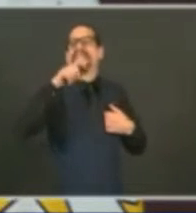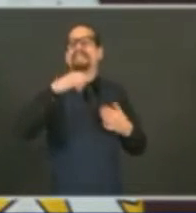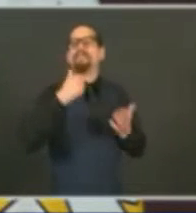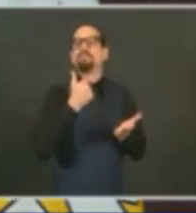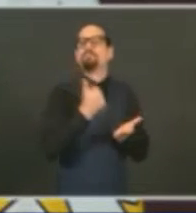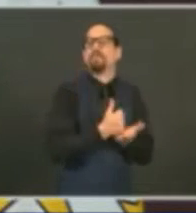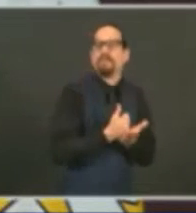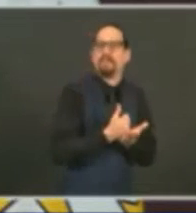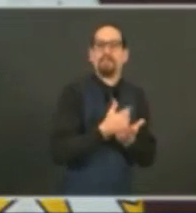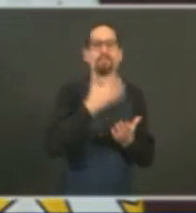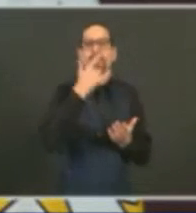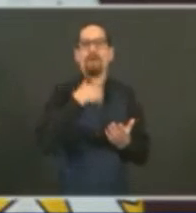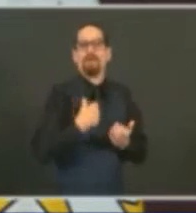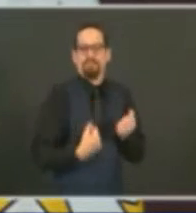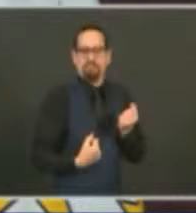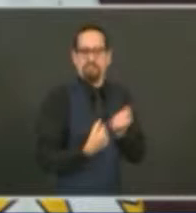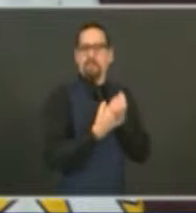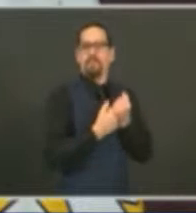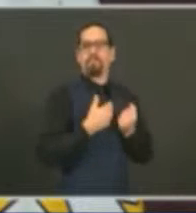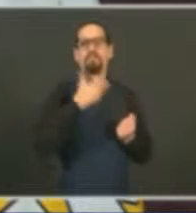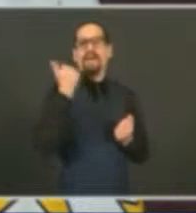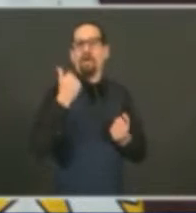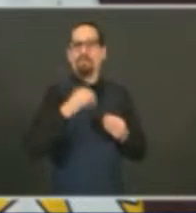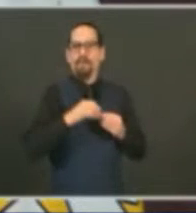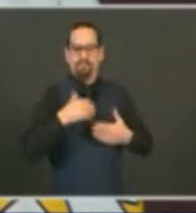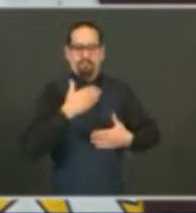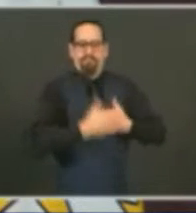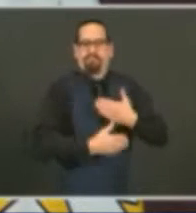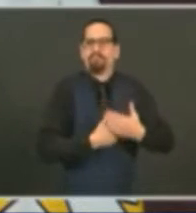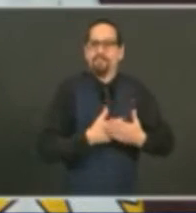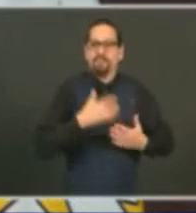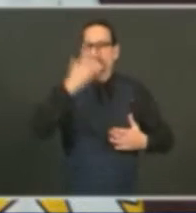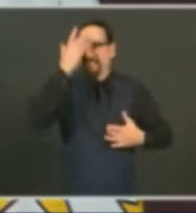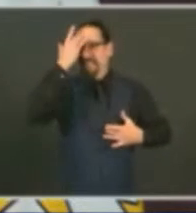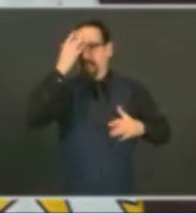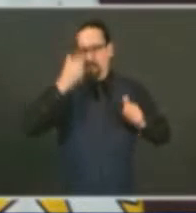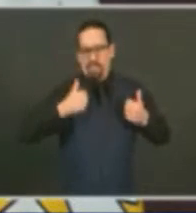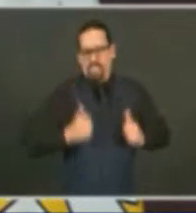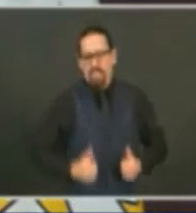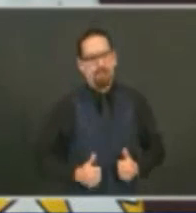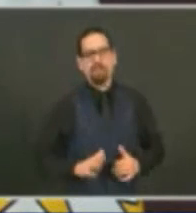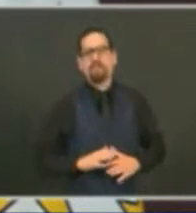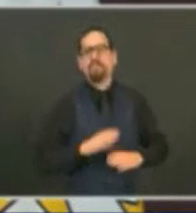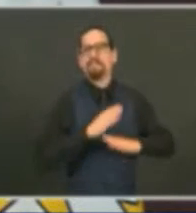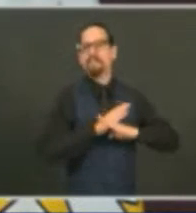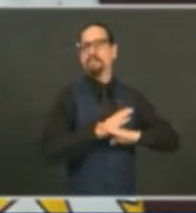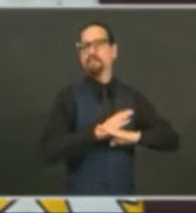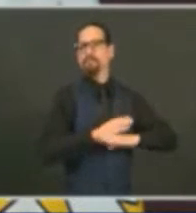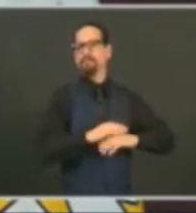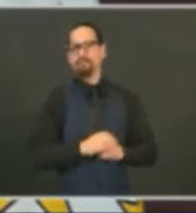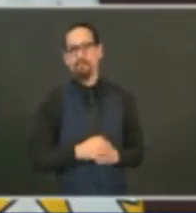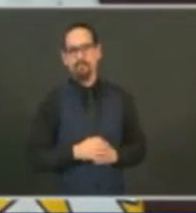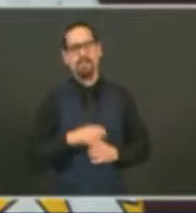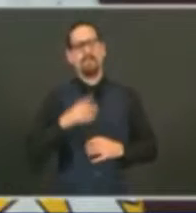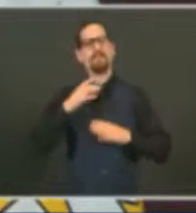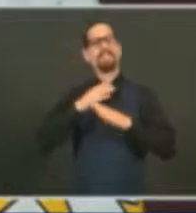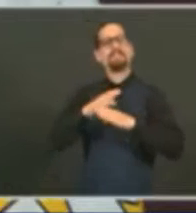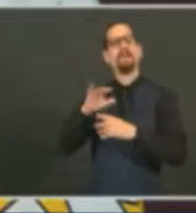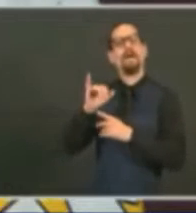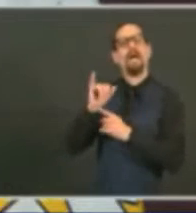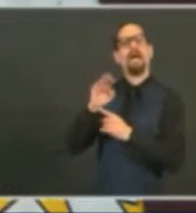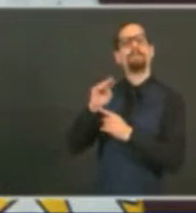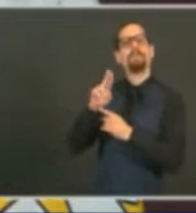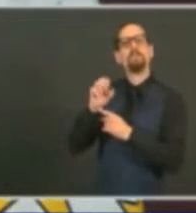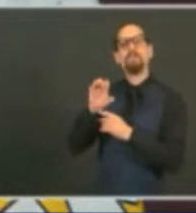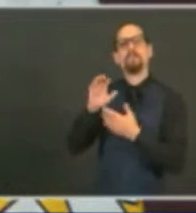other conditions that may lead to severe illness, such as being immunocompromised. You cannot just go